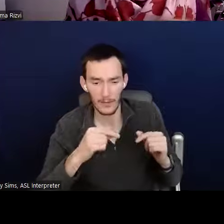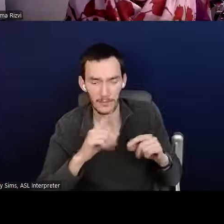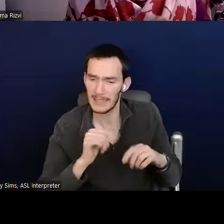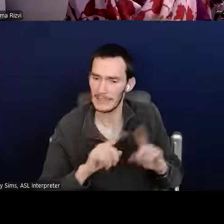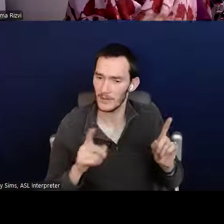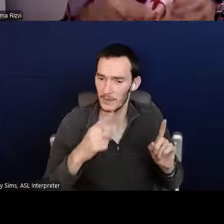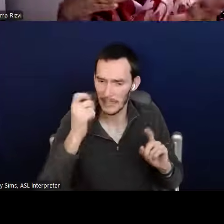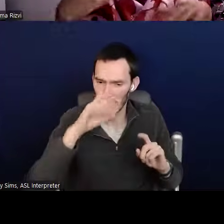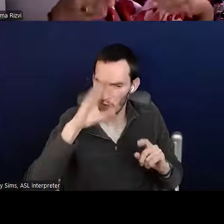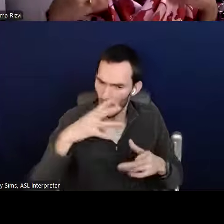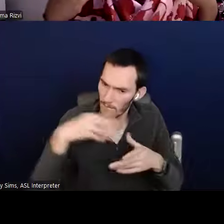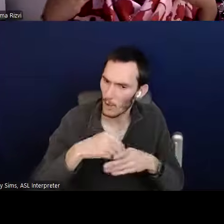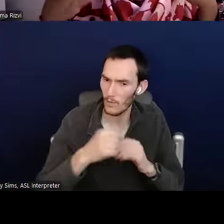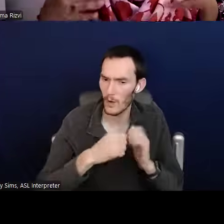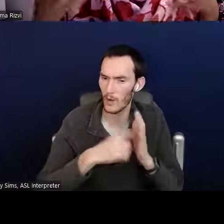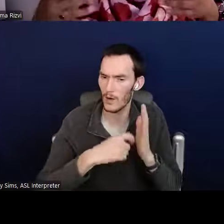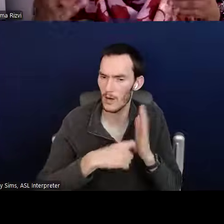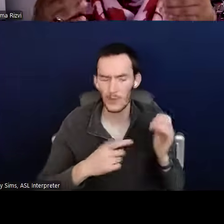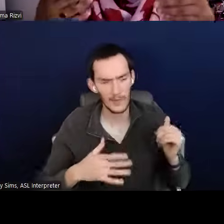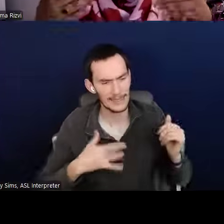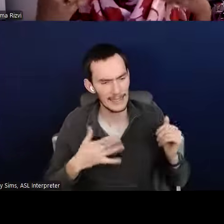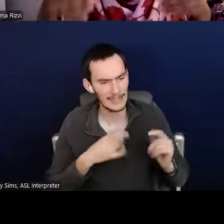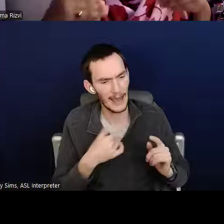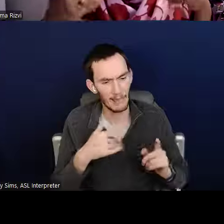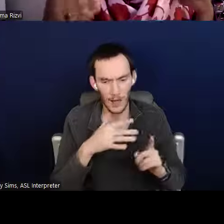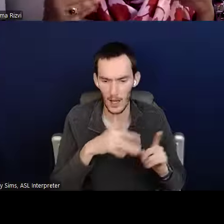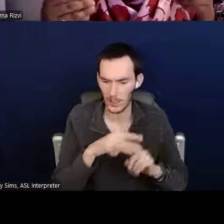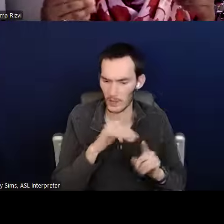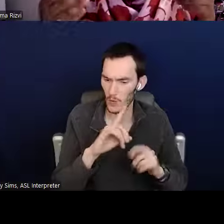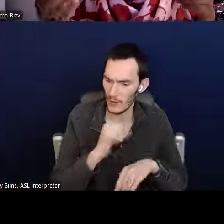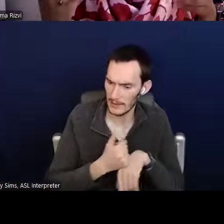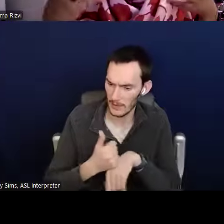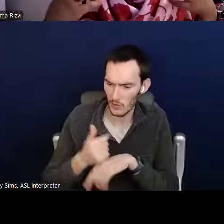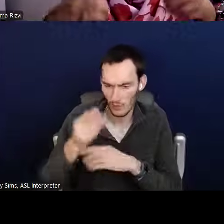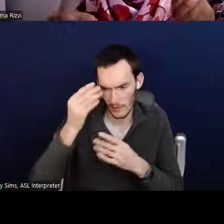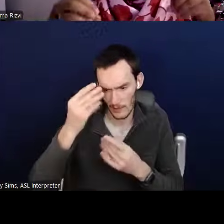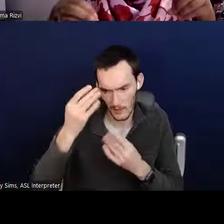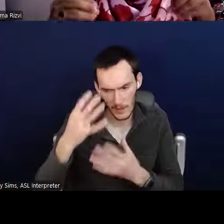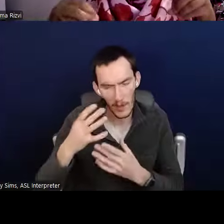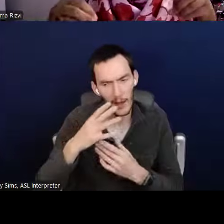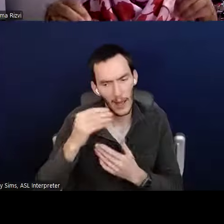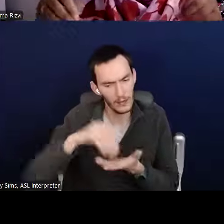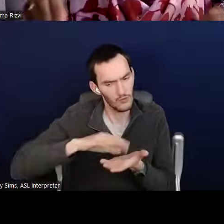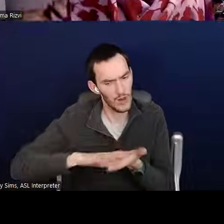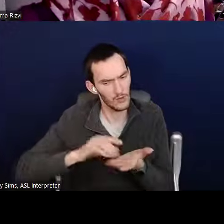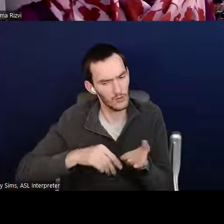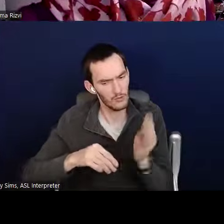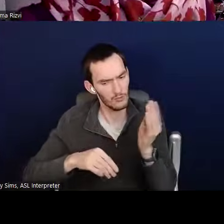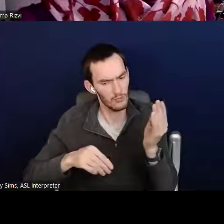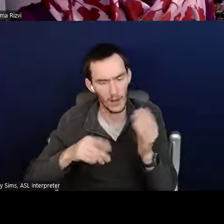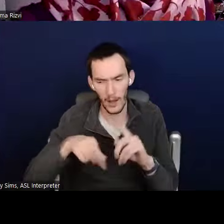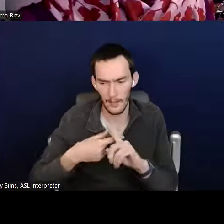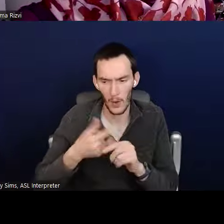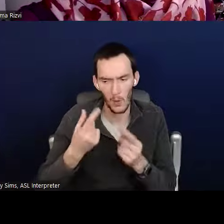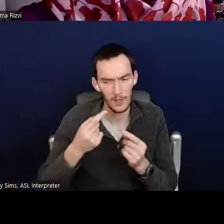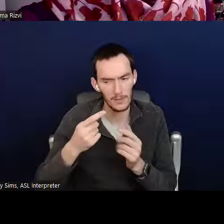as well. So there's a sense that they have a context within which they're establishing information and a record about the artifacts being excavated.